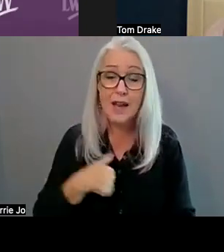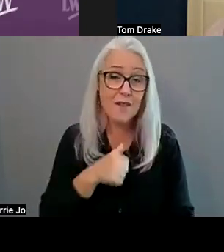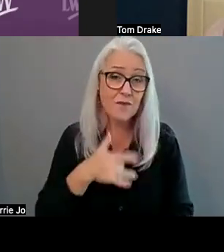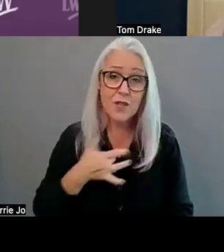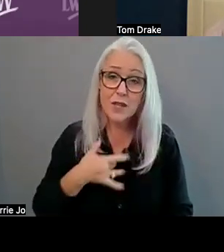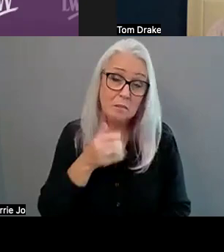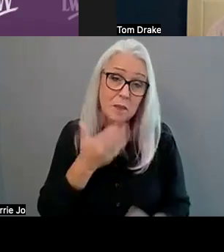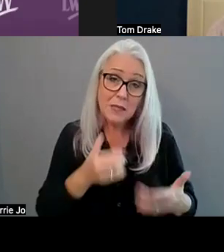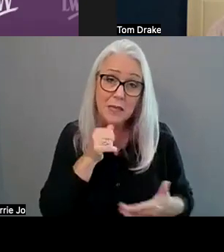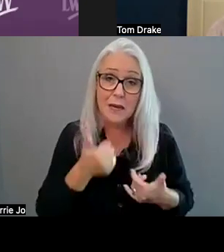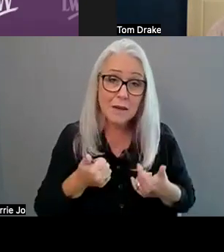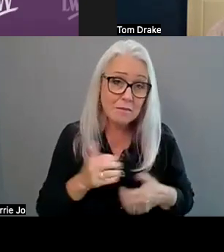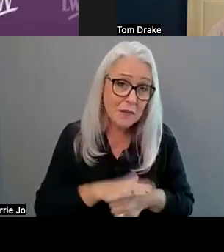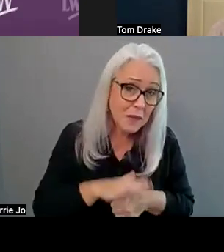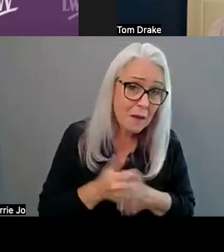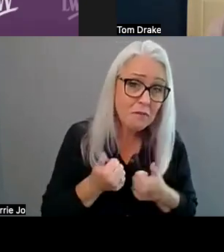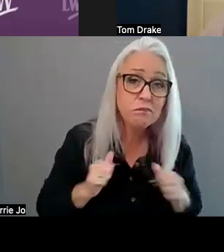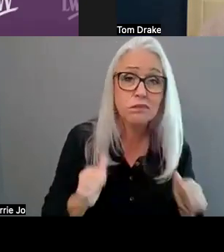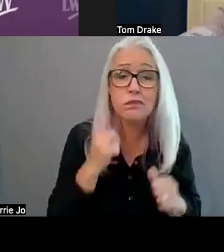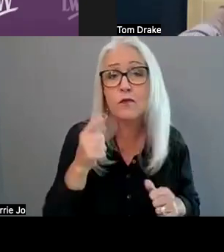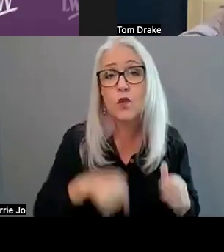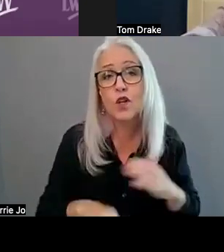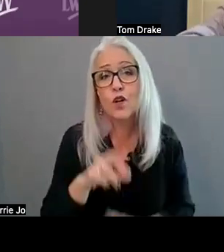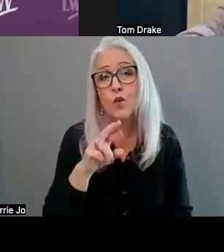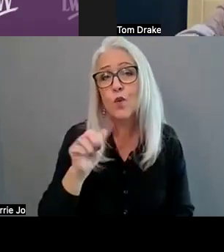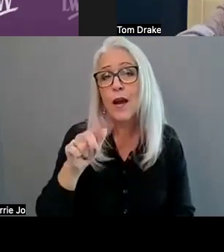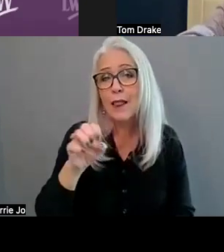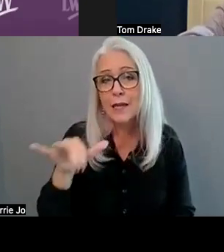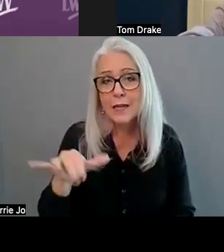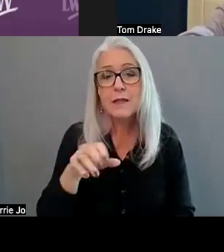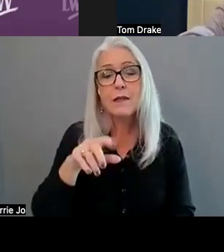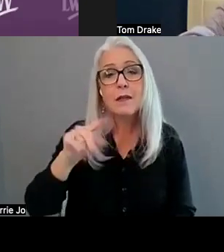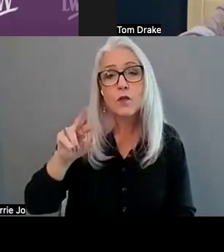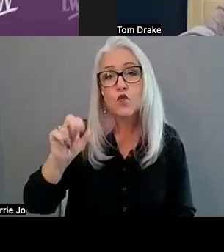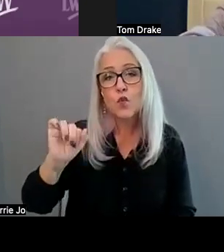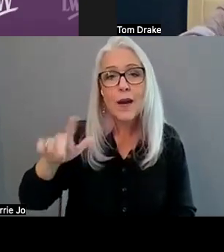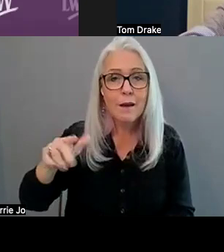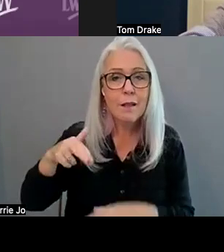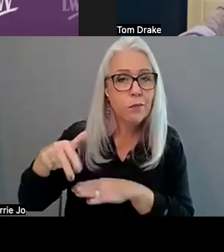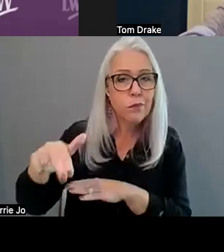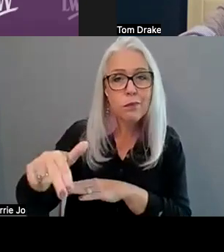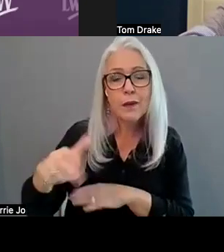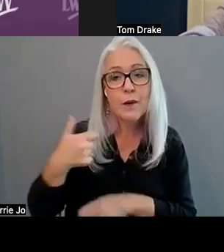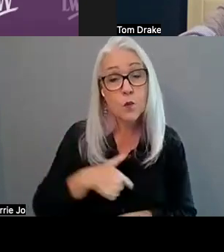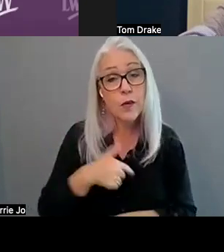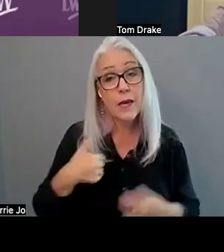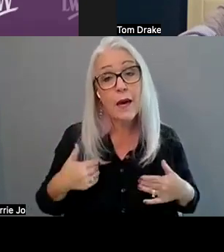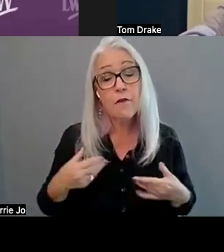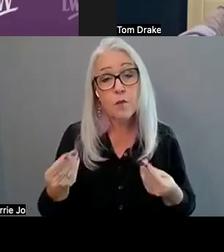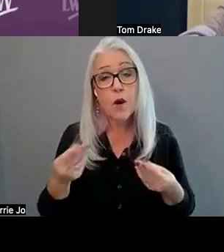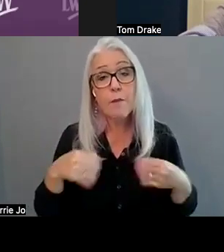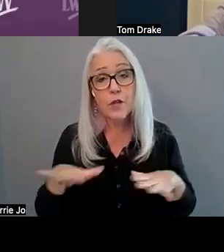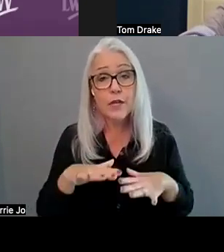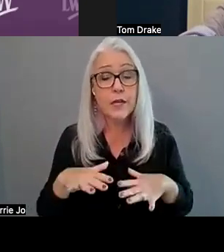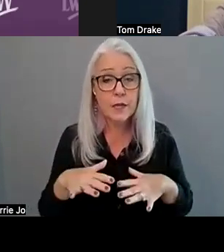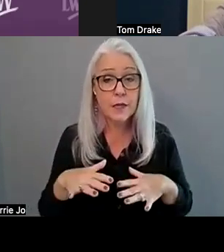Bridge Trail, and unfortunately, right now we do have a property issue. A resident of the